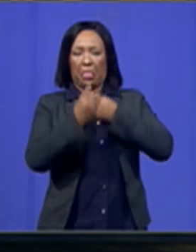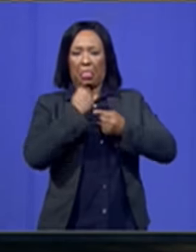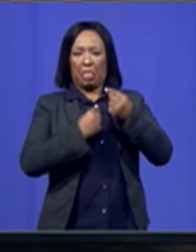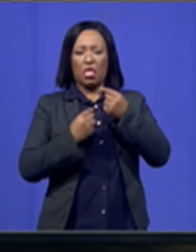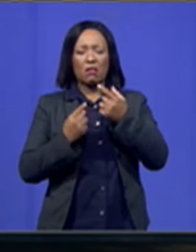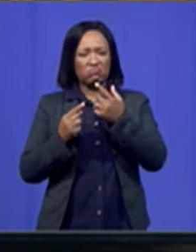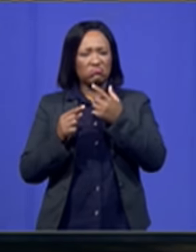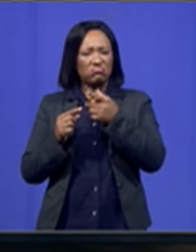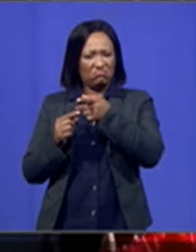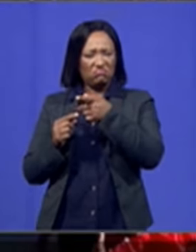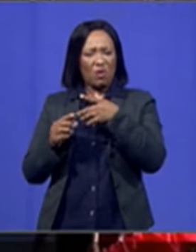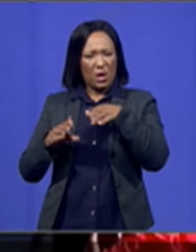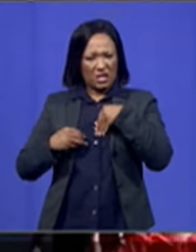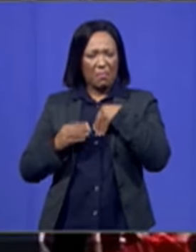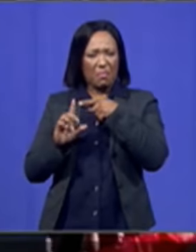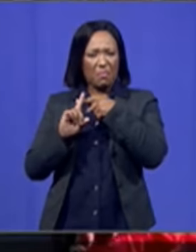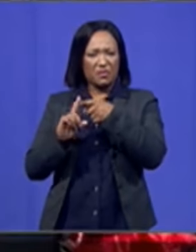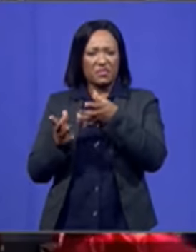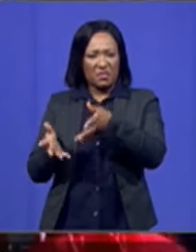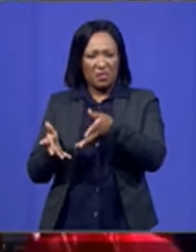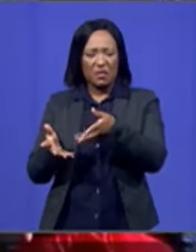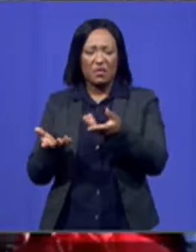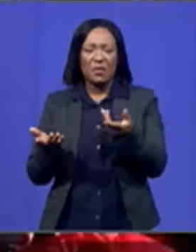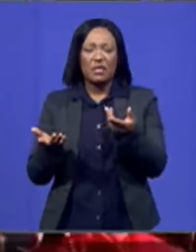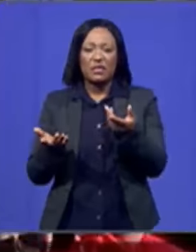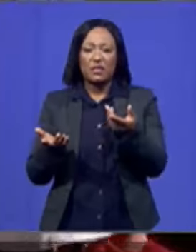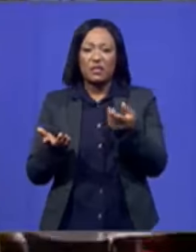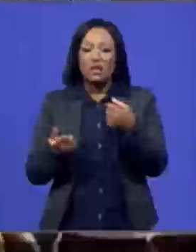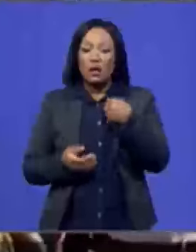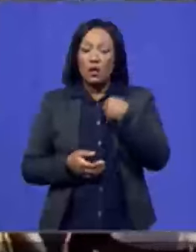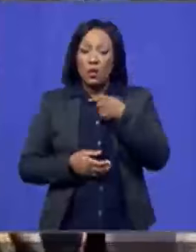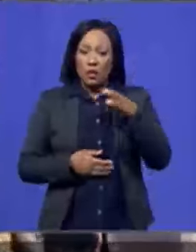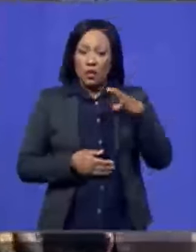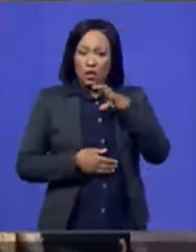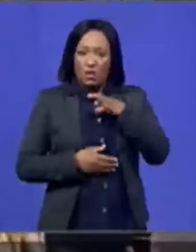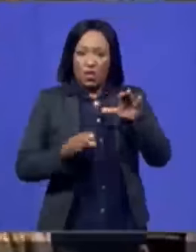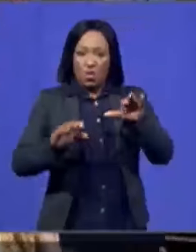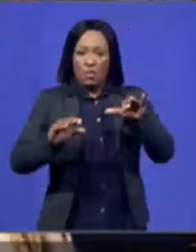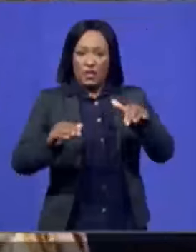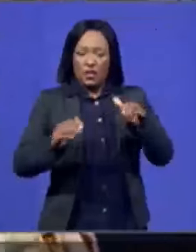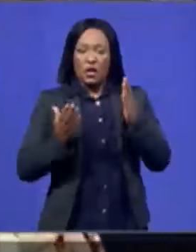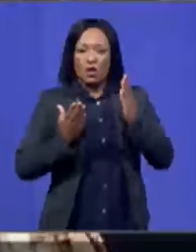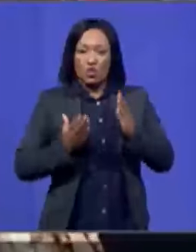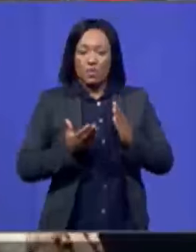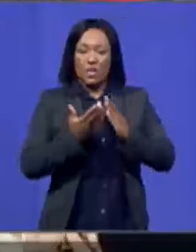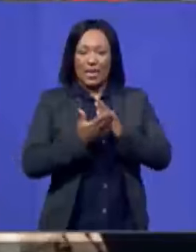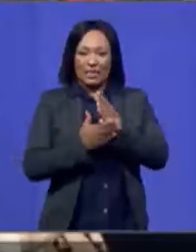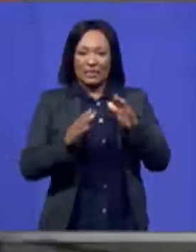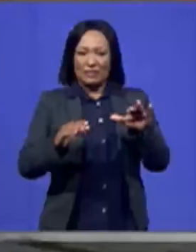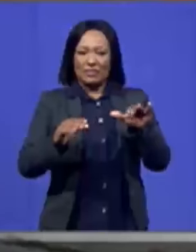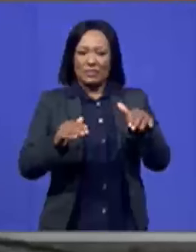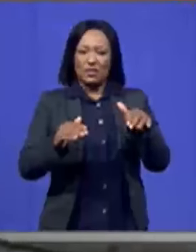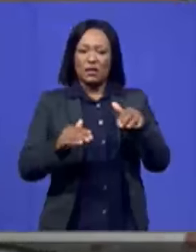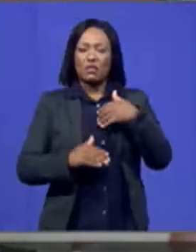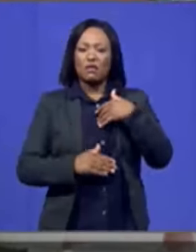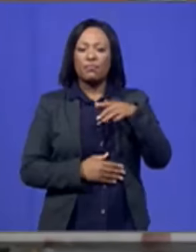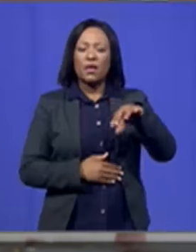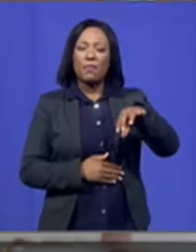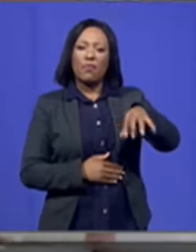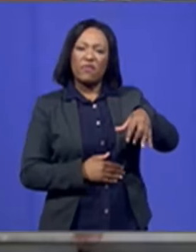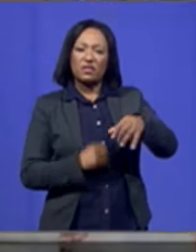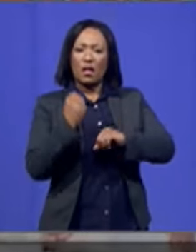positive. And I must also say that, yes, the Commission also have provincial offices. We are